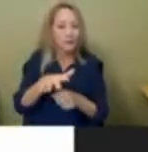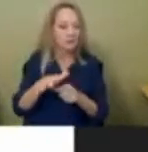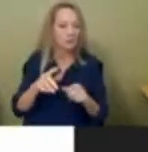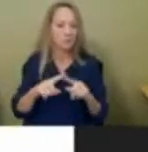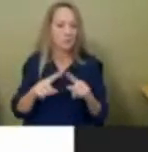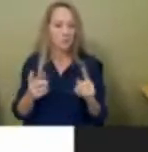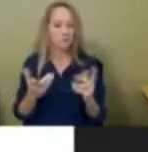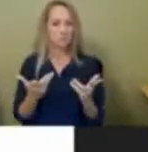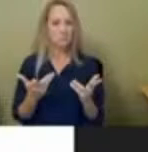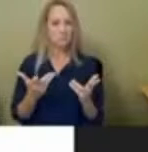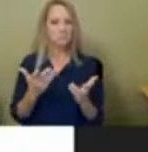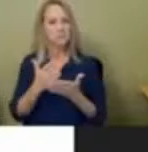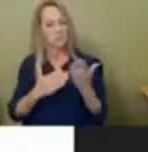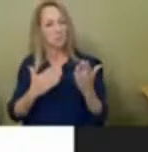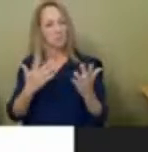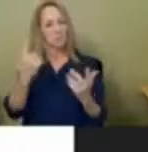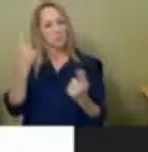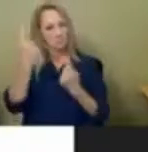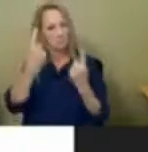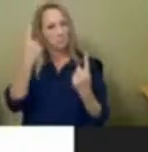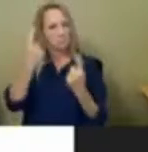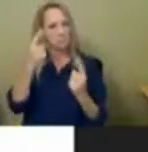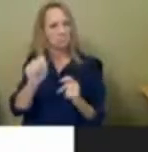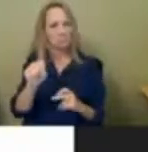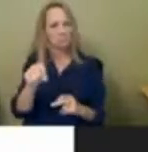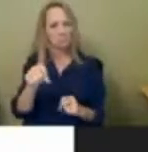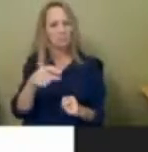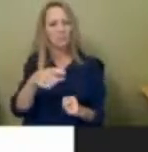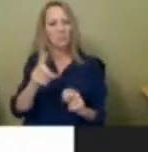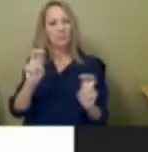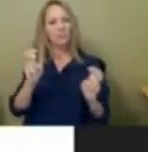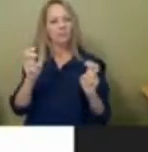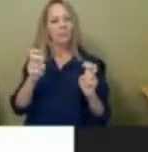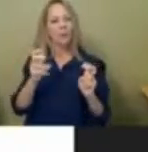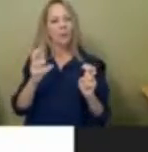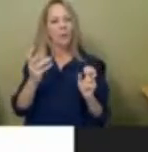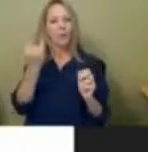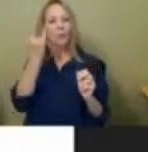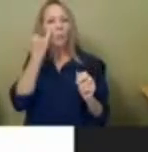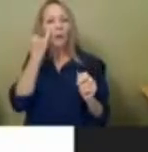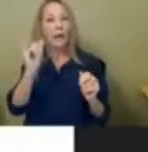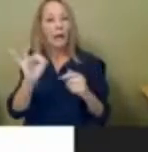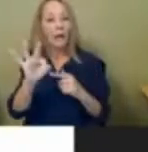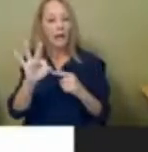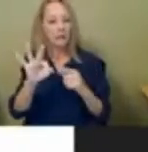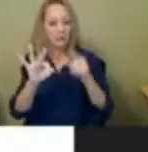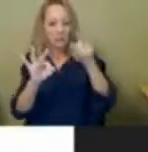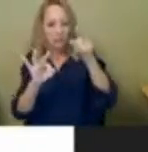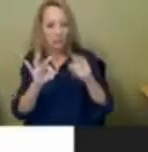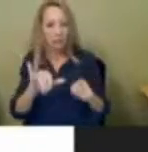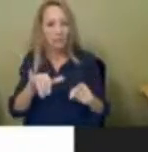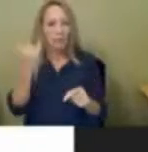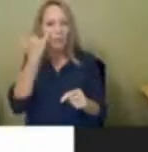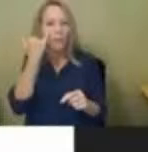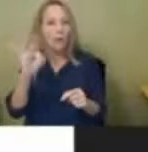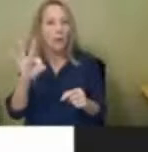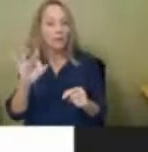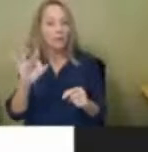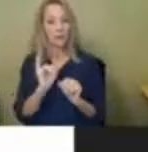much hypotheticals, guys, but I think there's enough confusion about that, is that if a surge really continues to